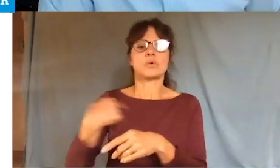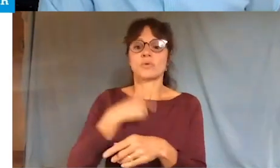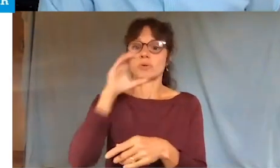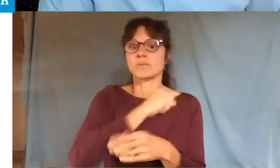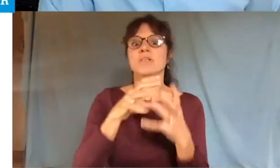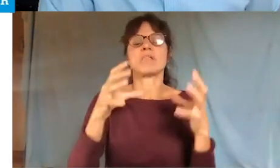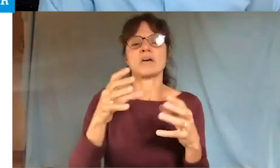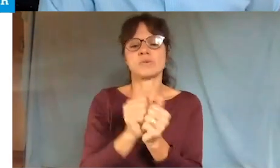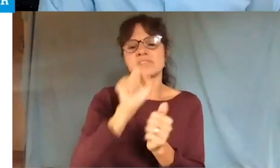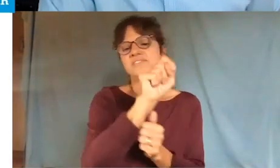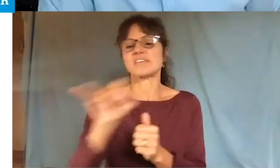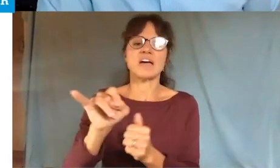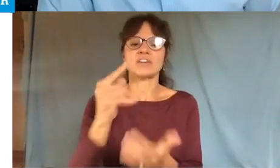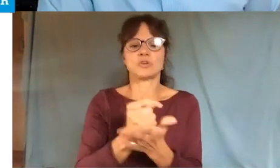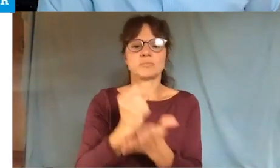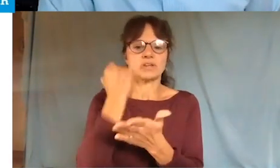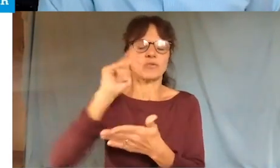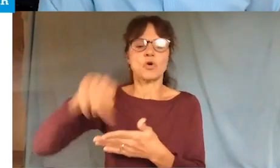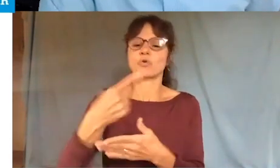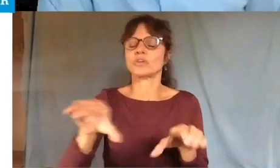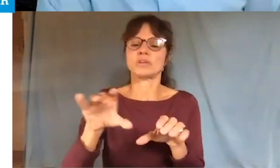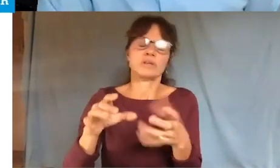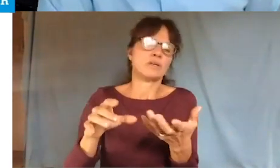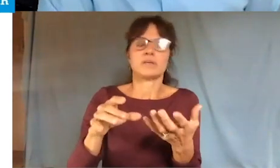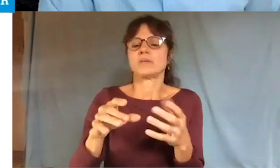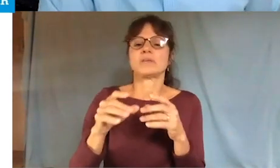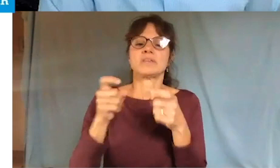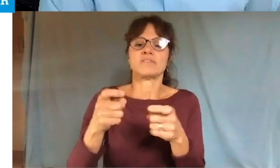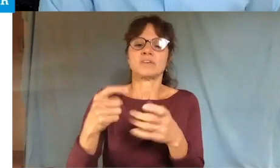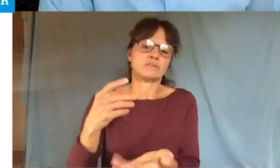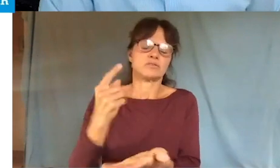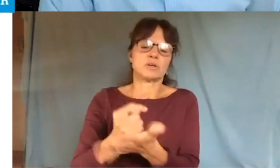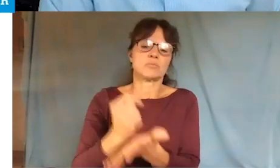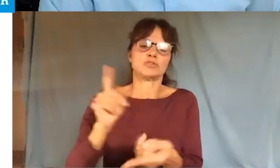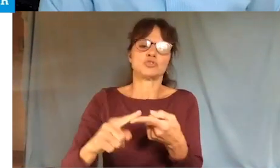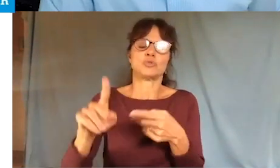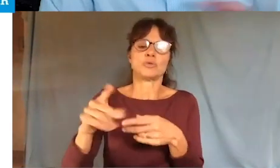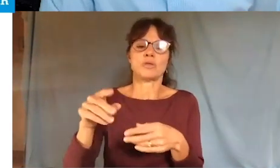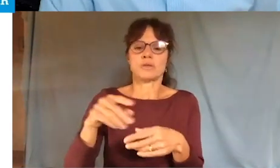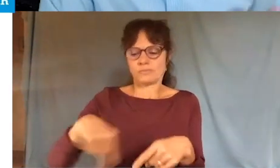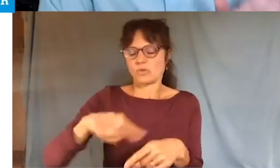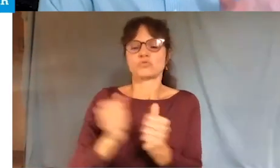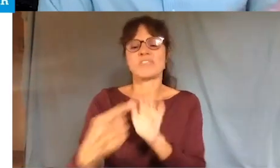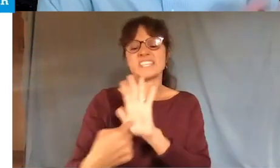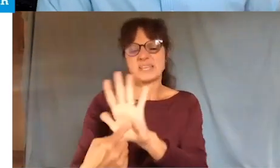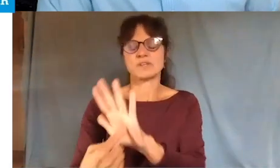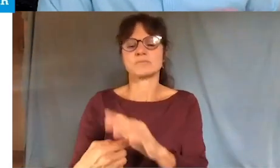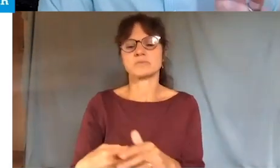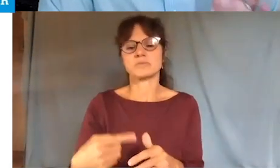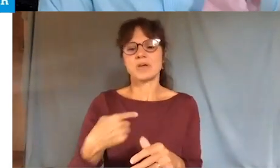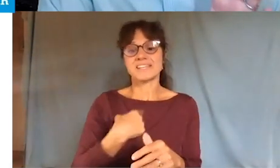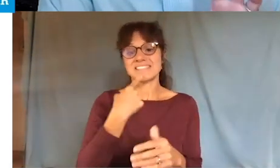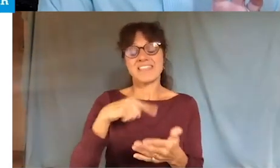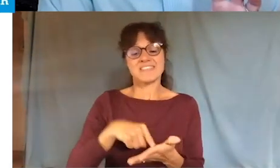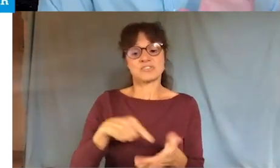in terms of STI treatment if we are only doing a symptomatic treatment and testing. So now I do preface this, and I